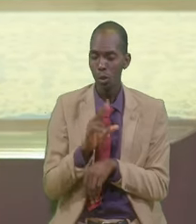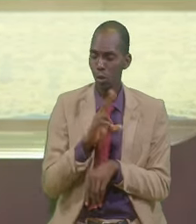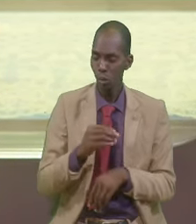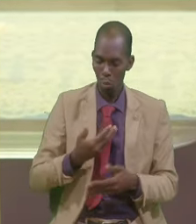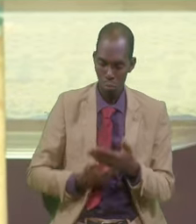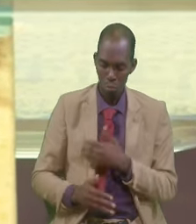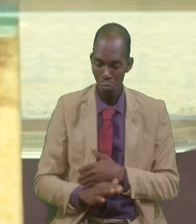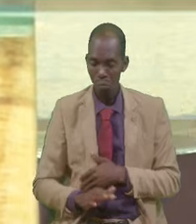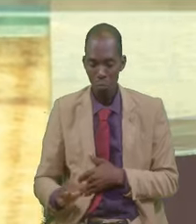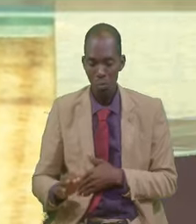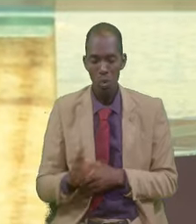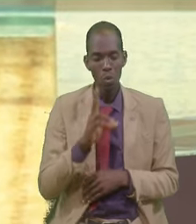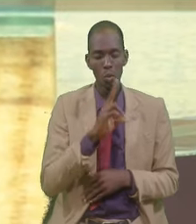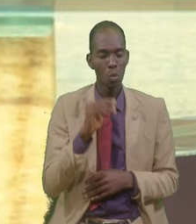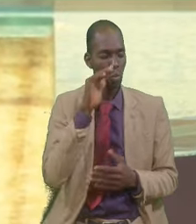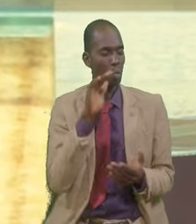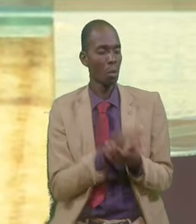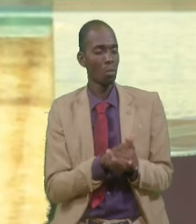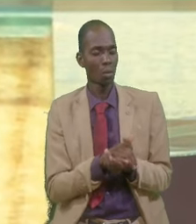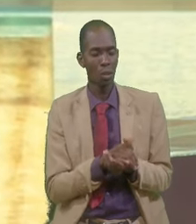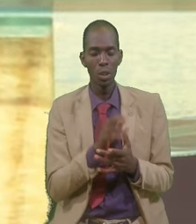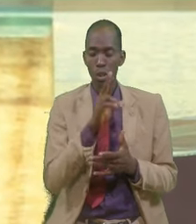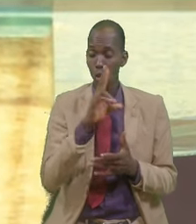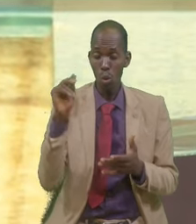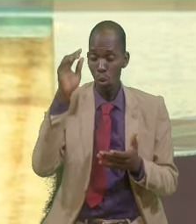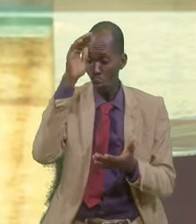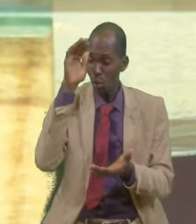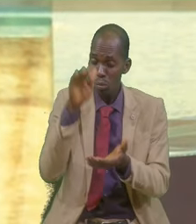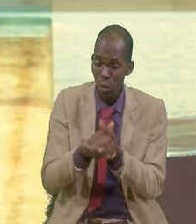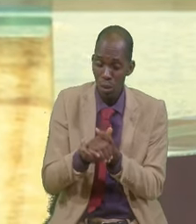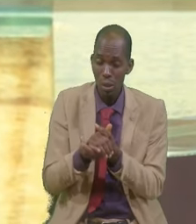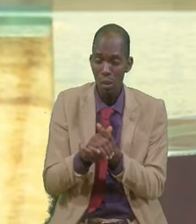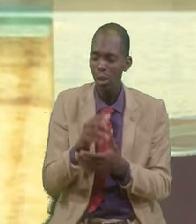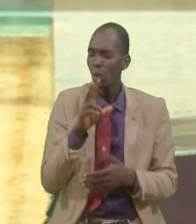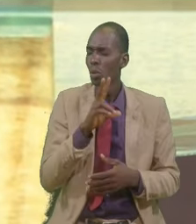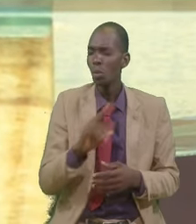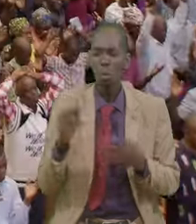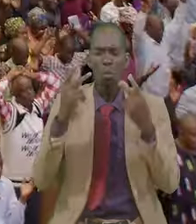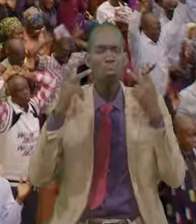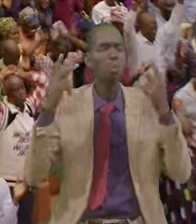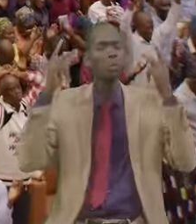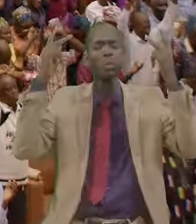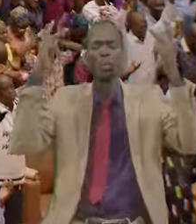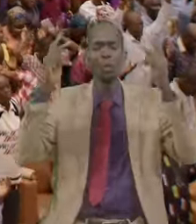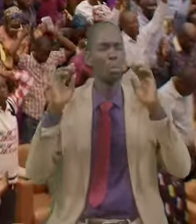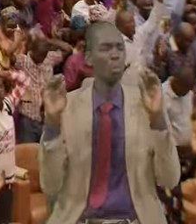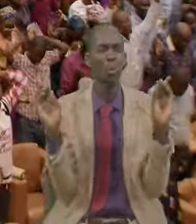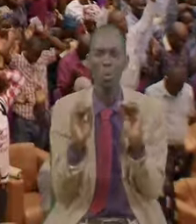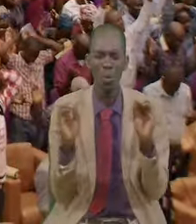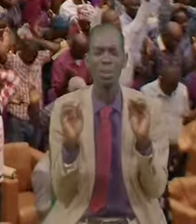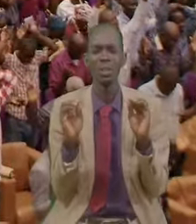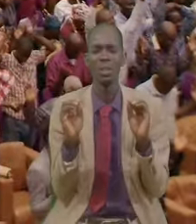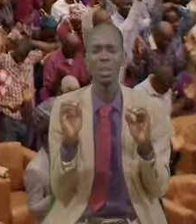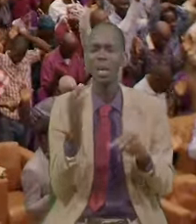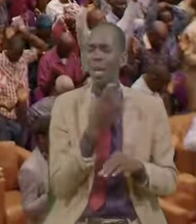child, no wife, no husband, no prospect, nothing.